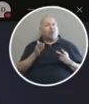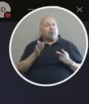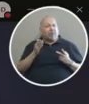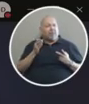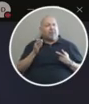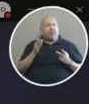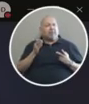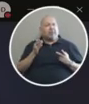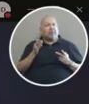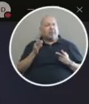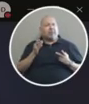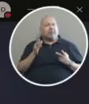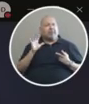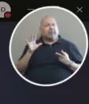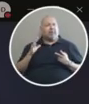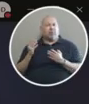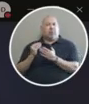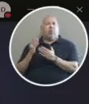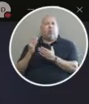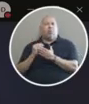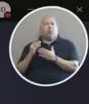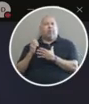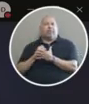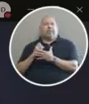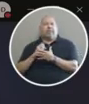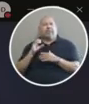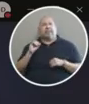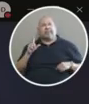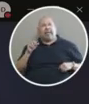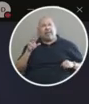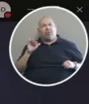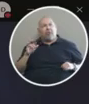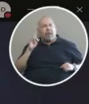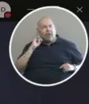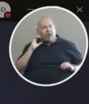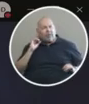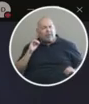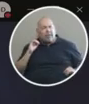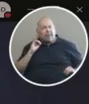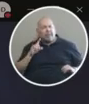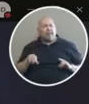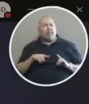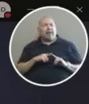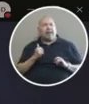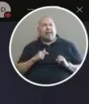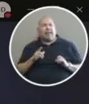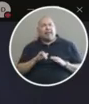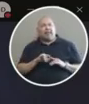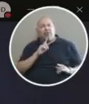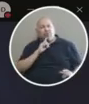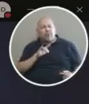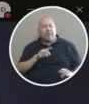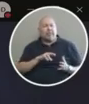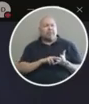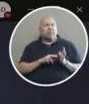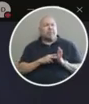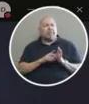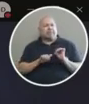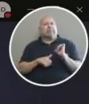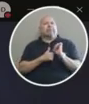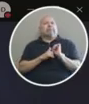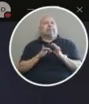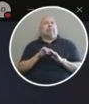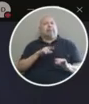offer cutting their salaries. I didn't hear one single word about anything that really means